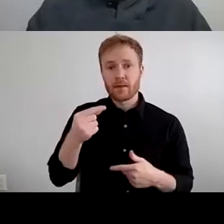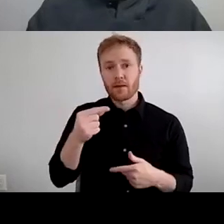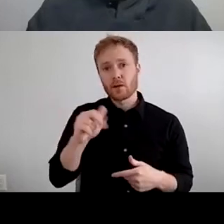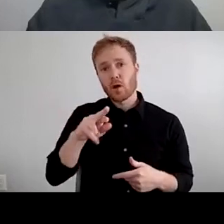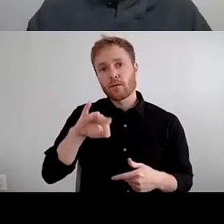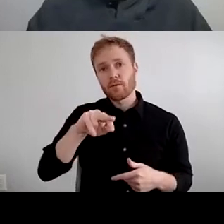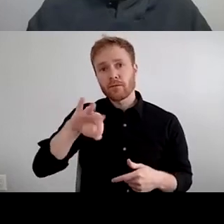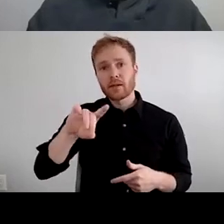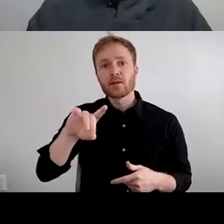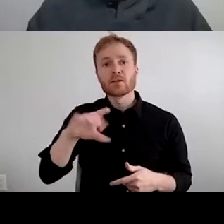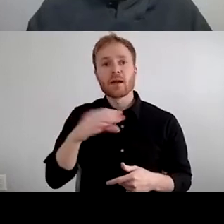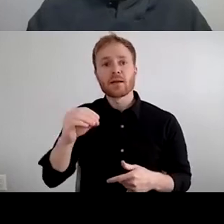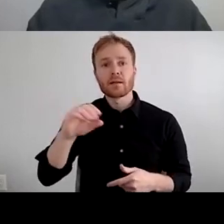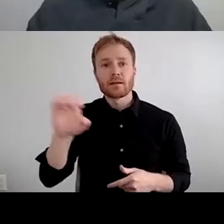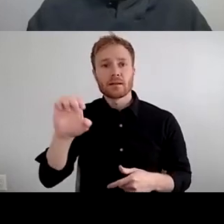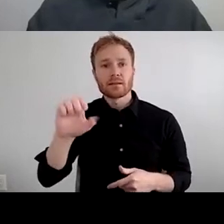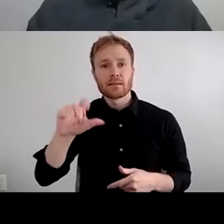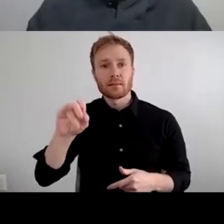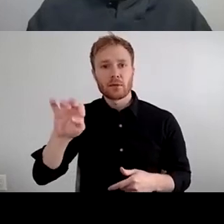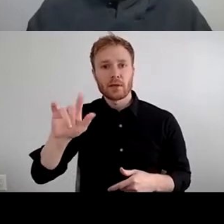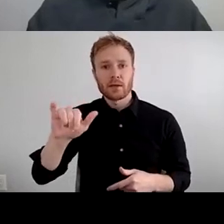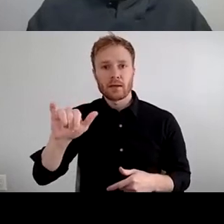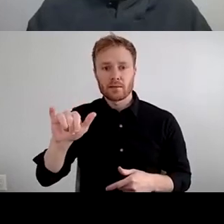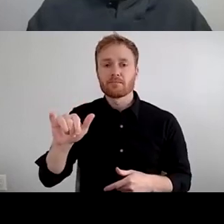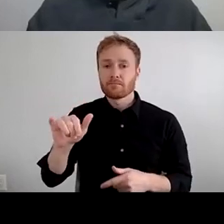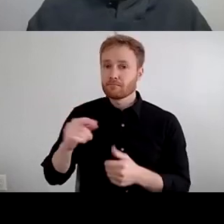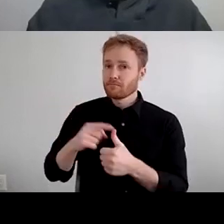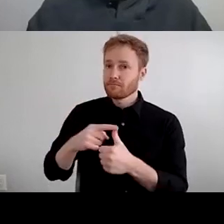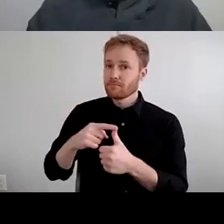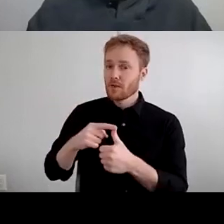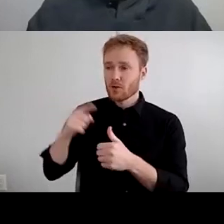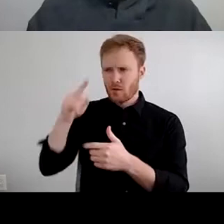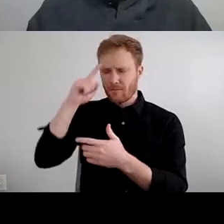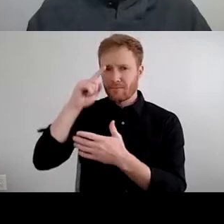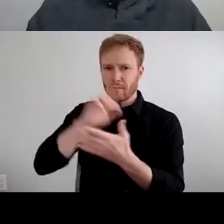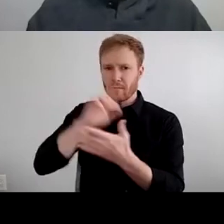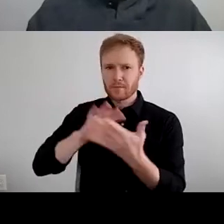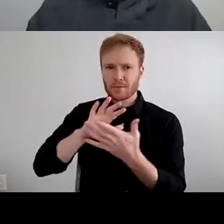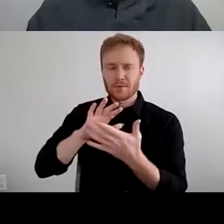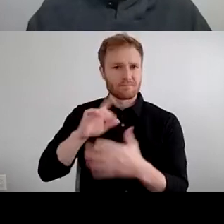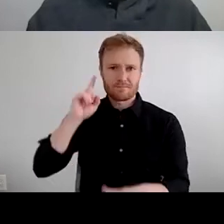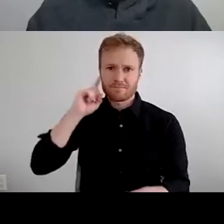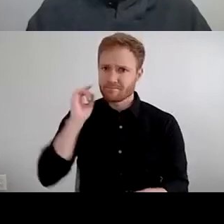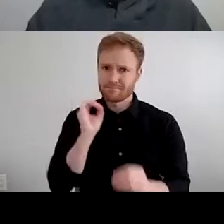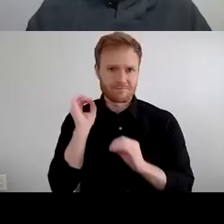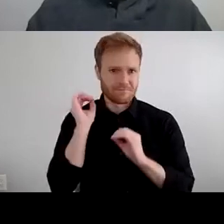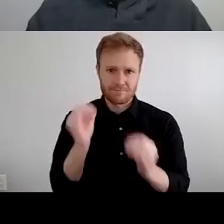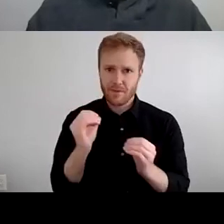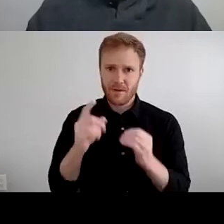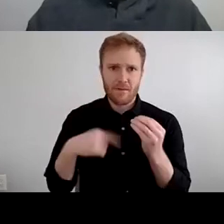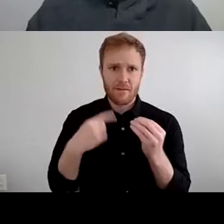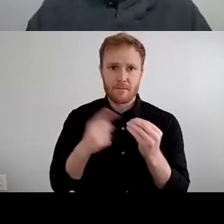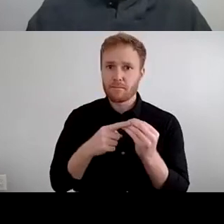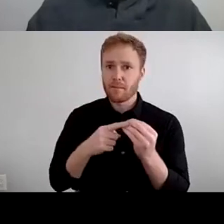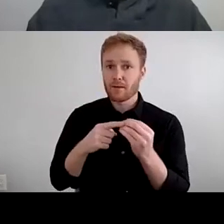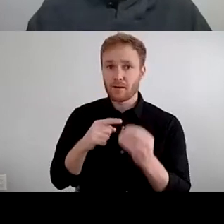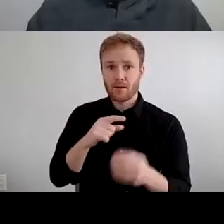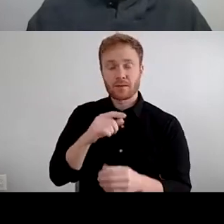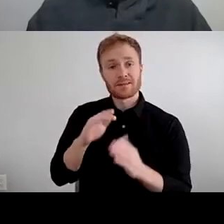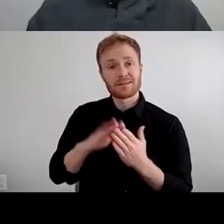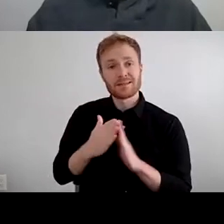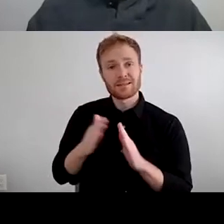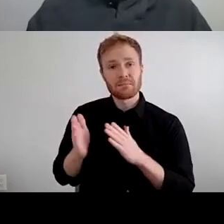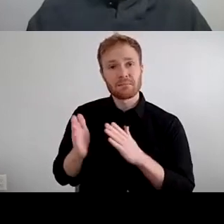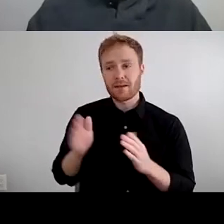while canvassing for Stop the Station was one, confusion that they had not heard about the city's plan to move the police station back to their neighborhood, and two,